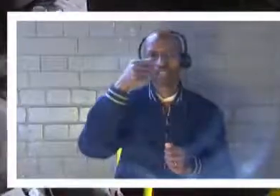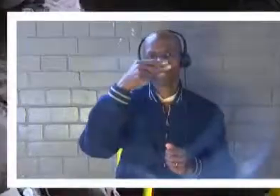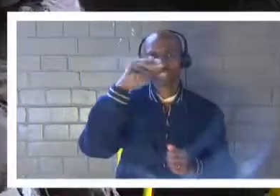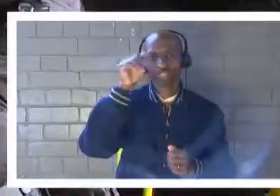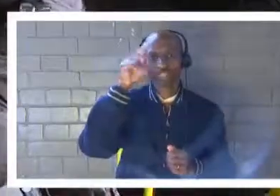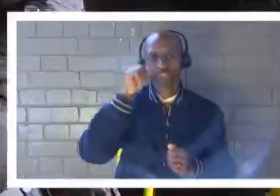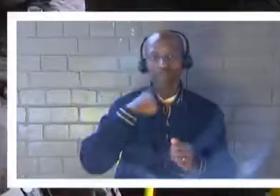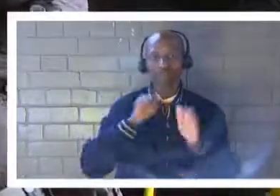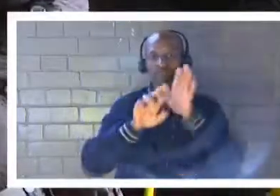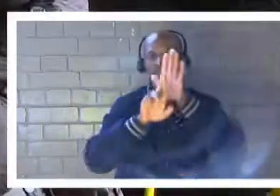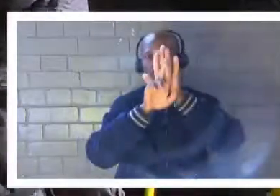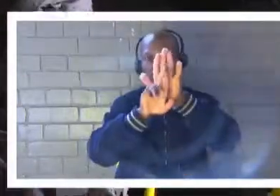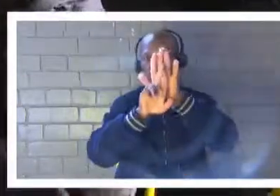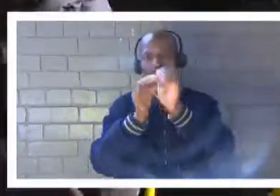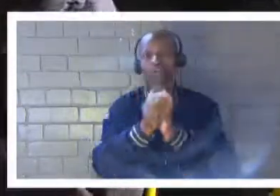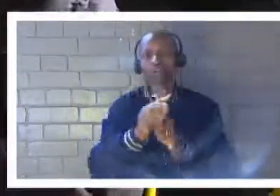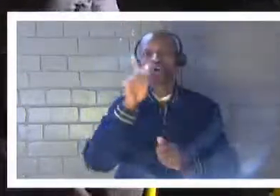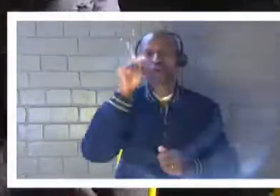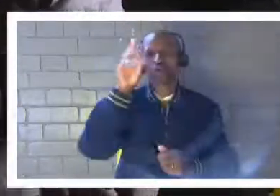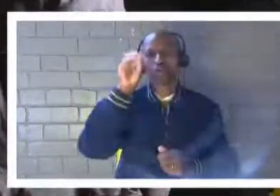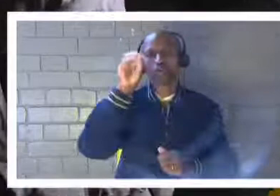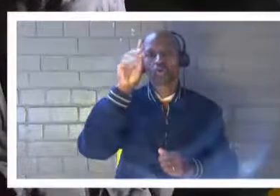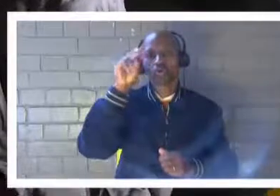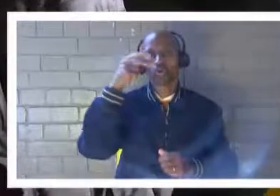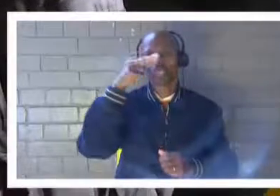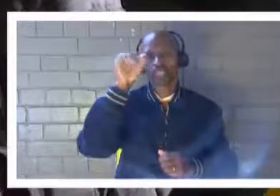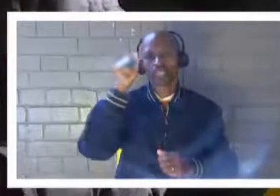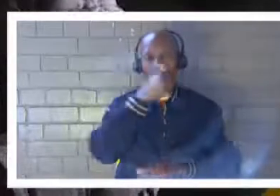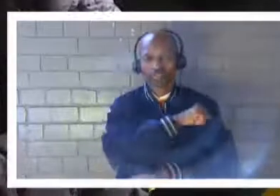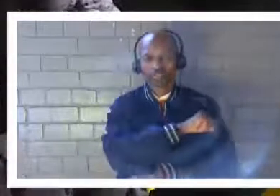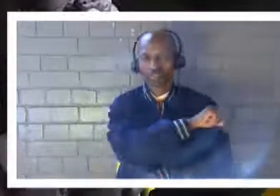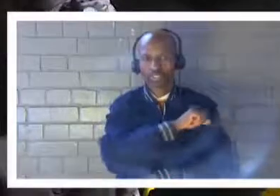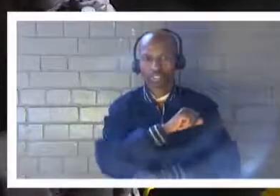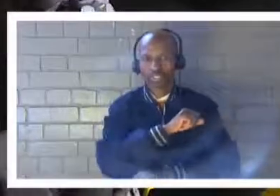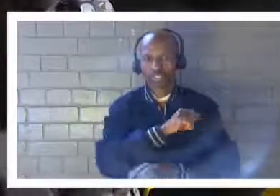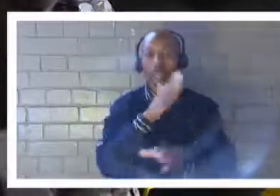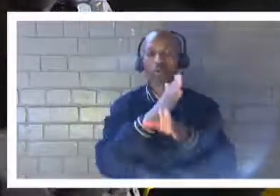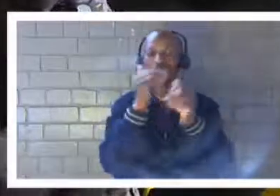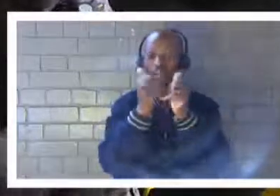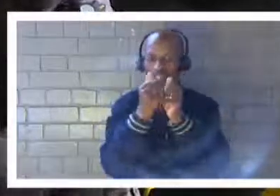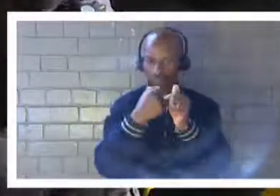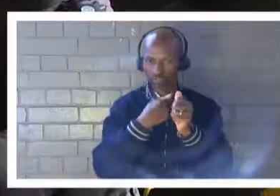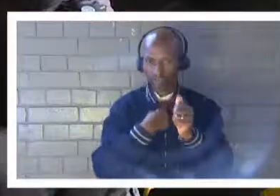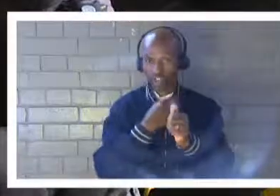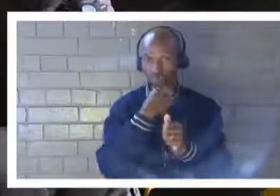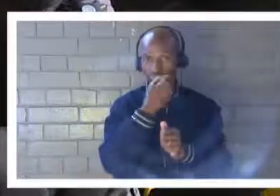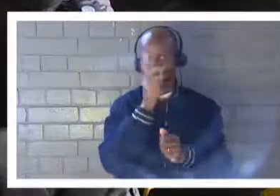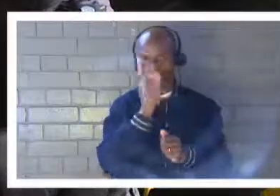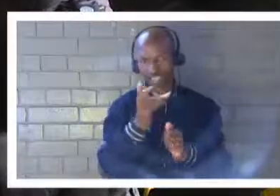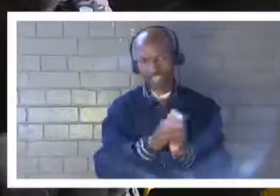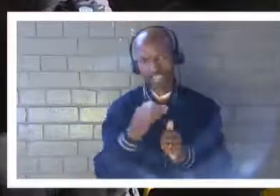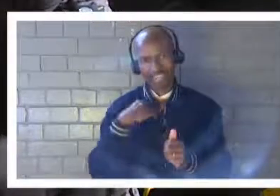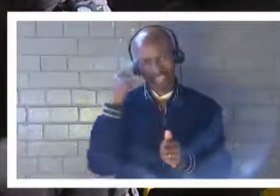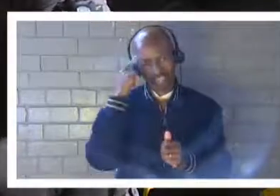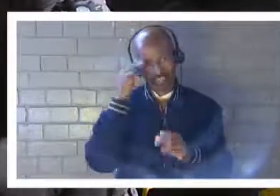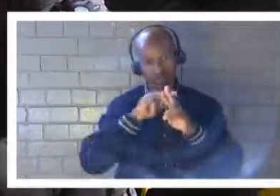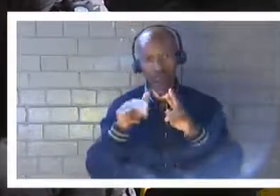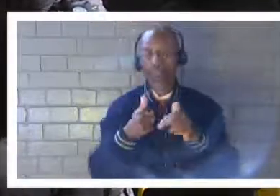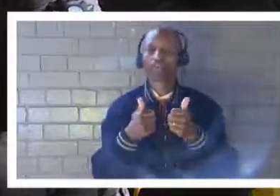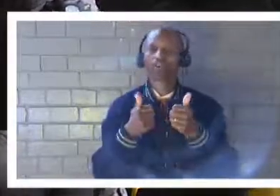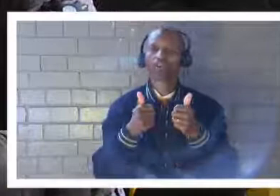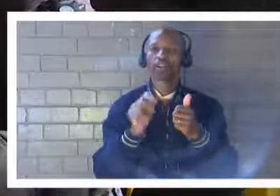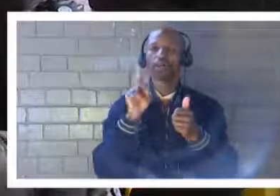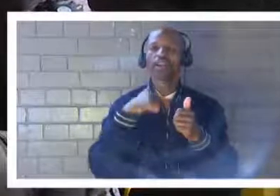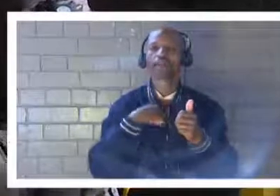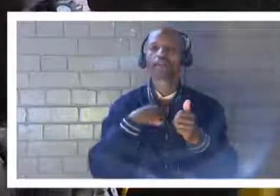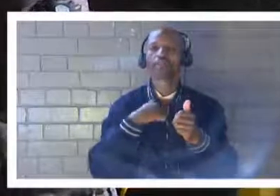I'm representing Gutara Hospital. Colleagues, for me to be repetitive, I think it would be unfair. So what